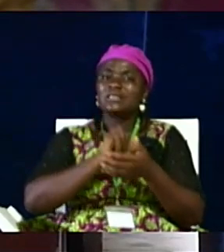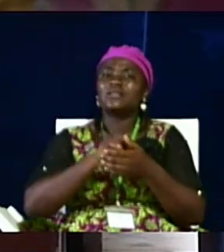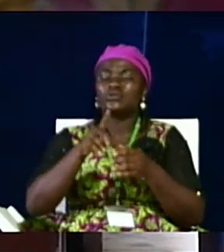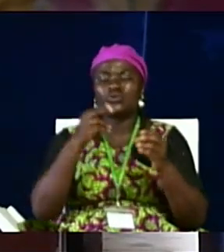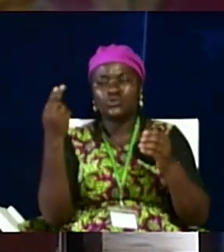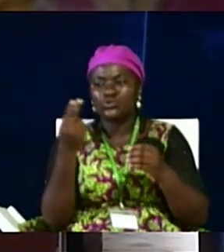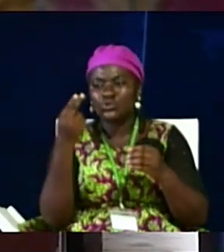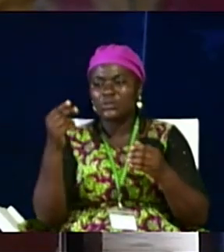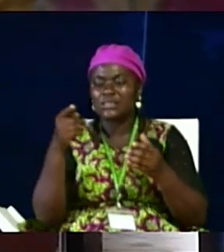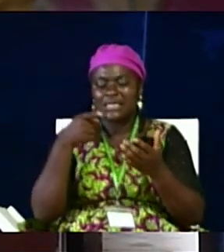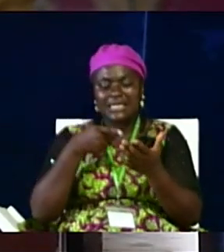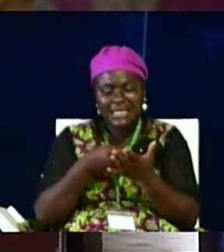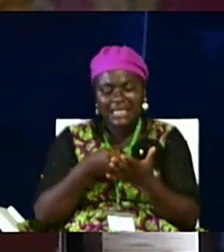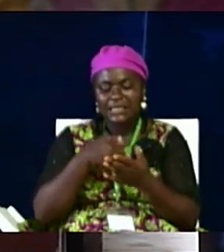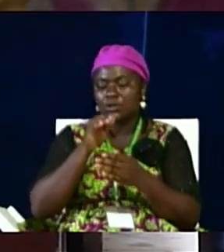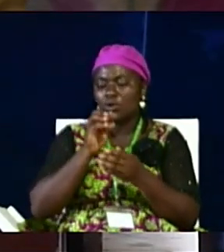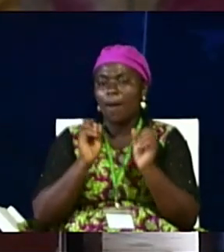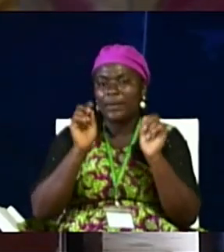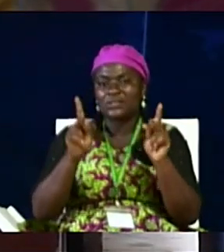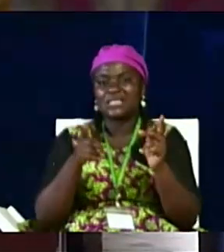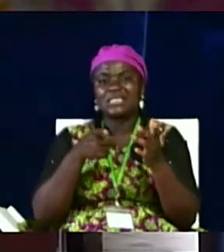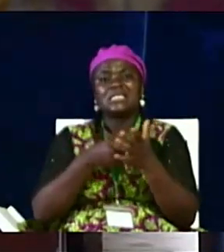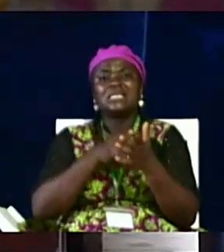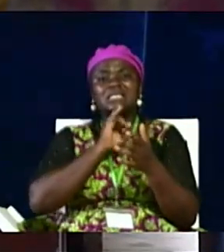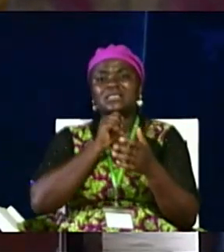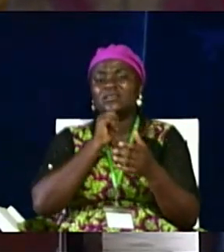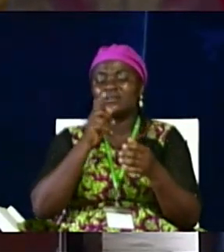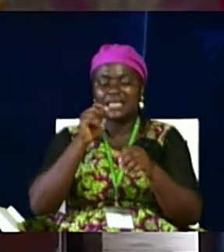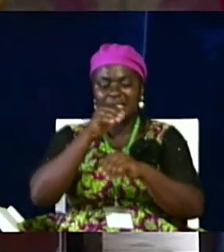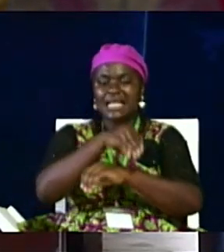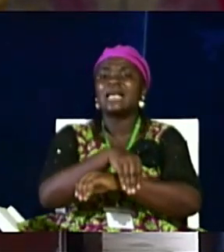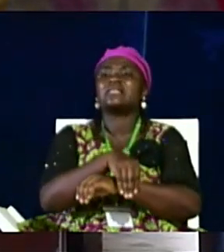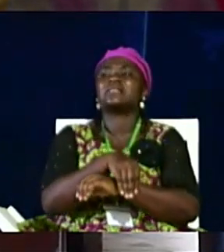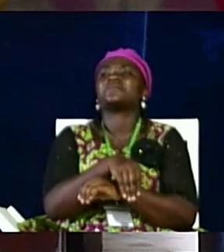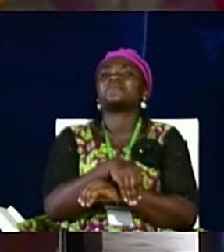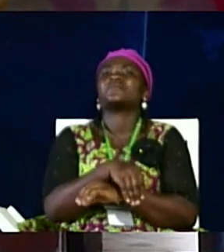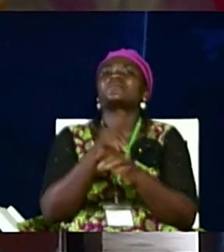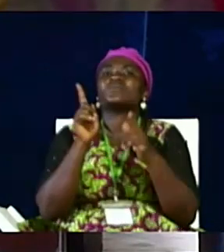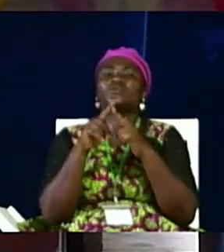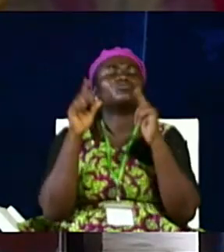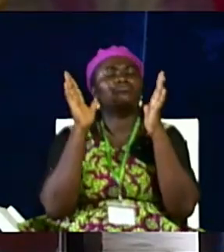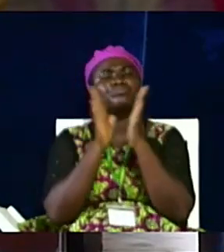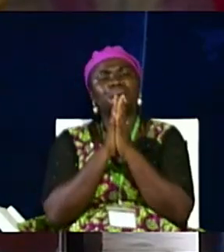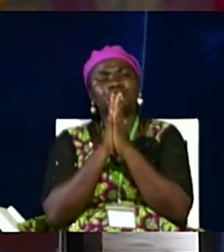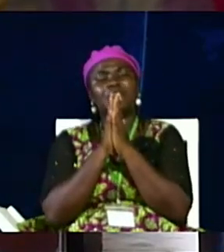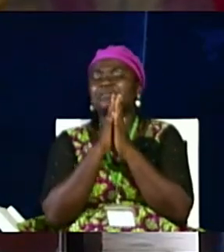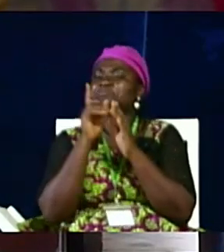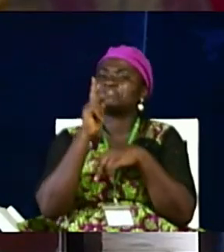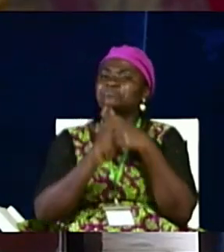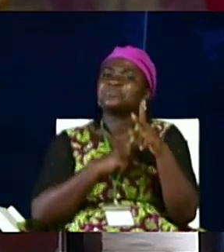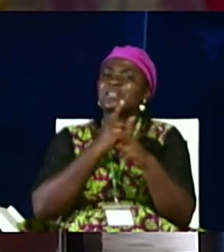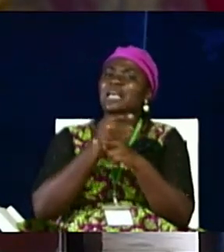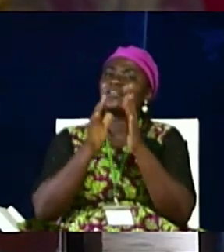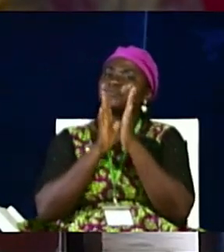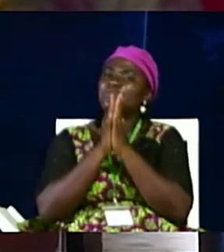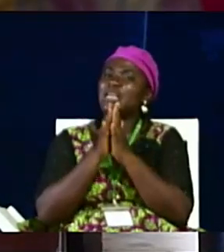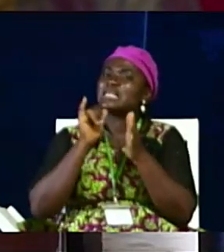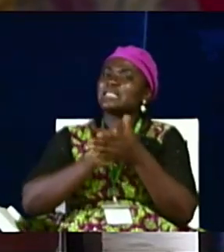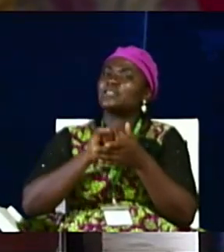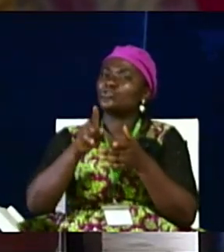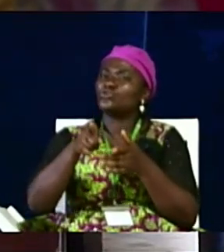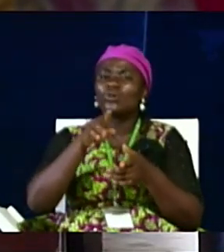opportunity. This is not the time, it's not the night to pray the kind of prayer that you are not sure